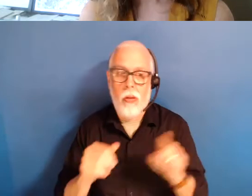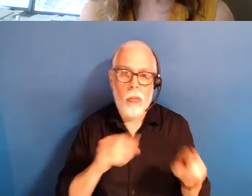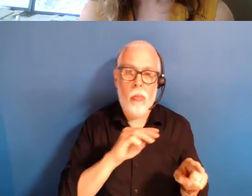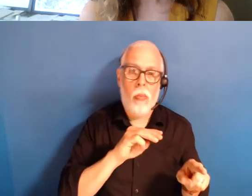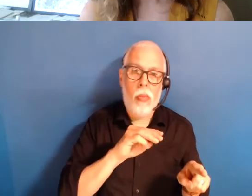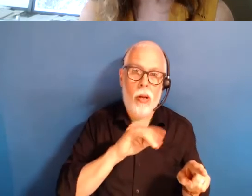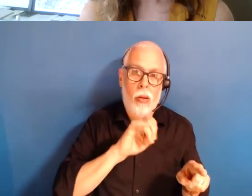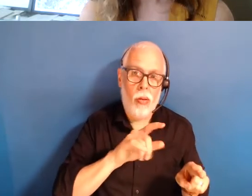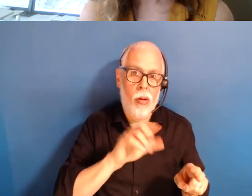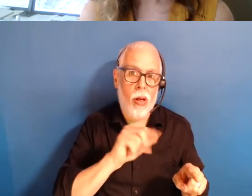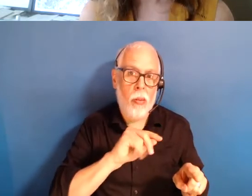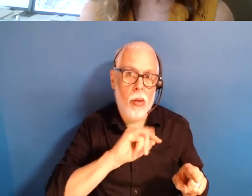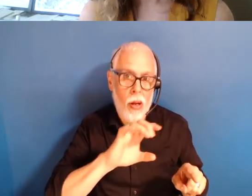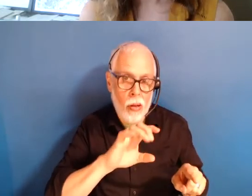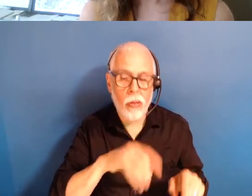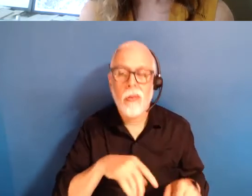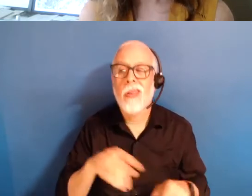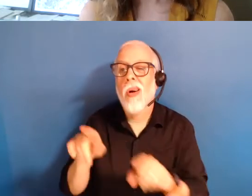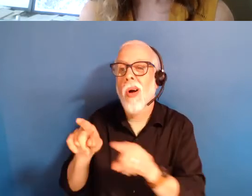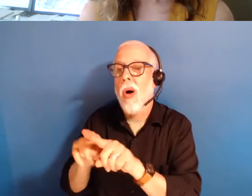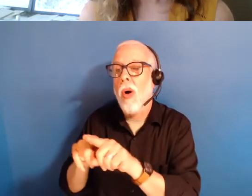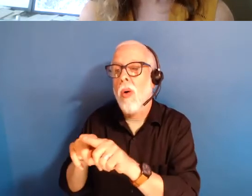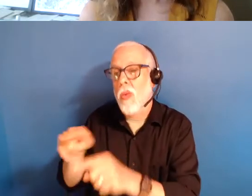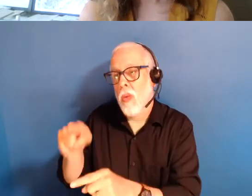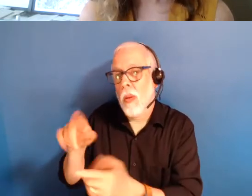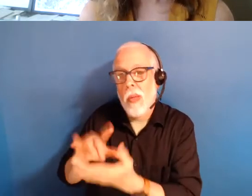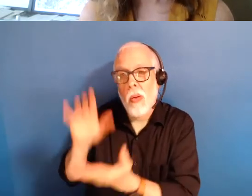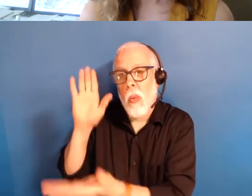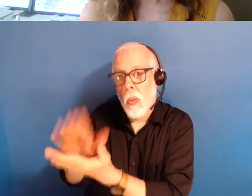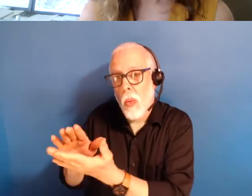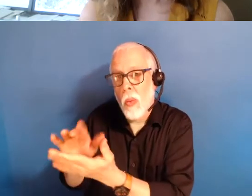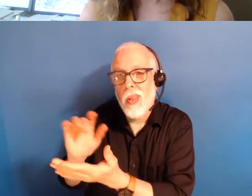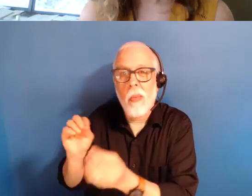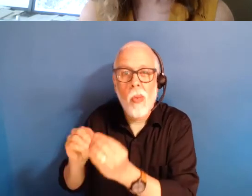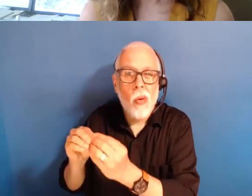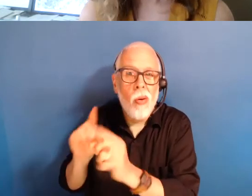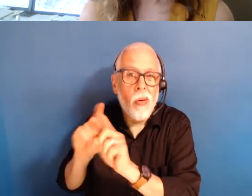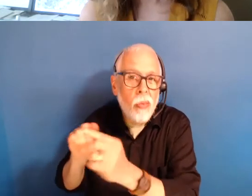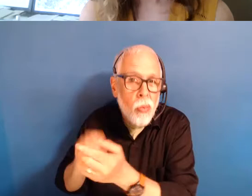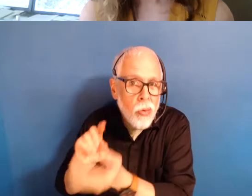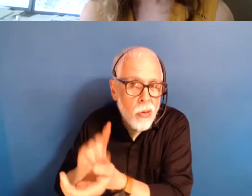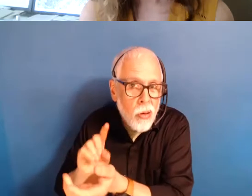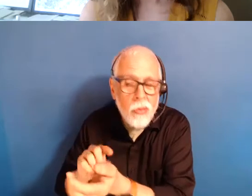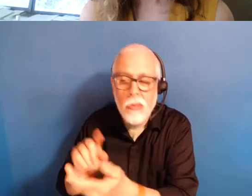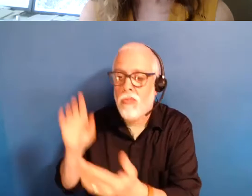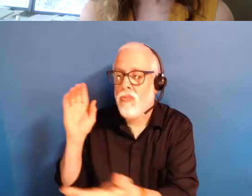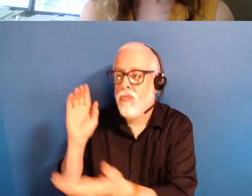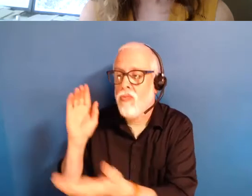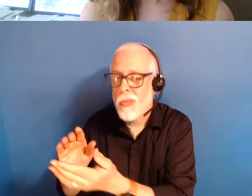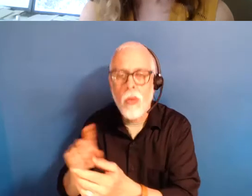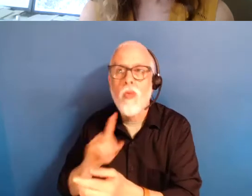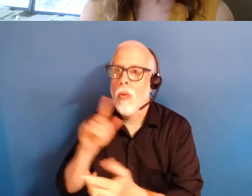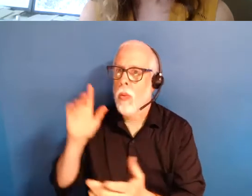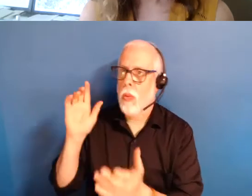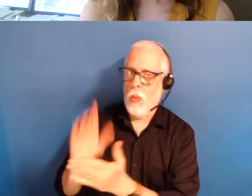antibodies. It also reduced your need for subsequent medical visits, and it significantly